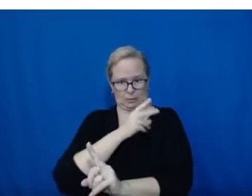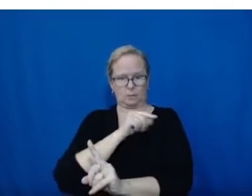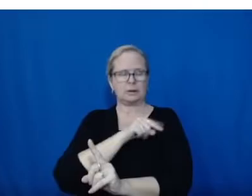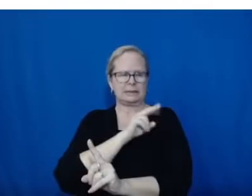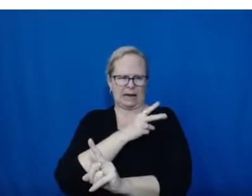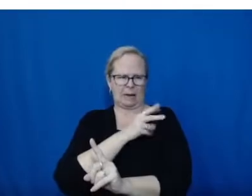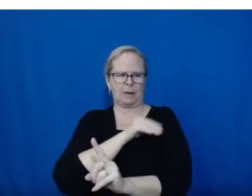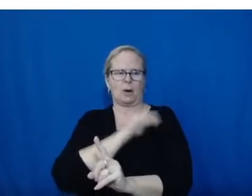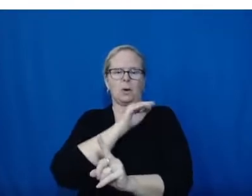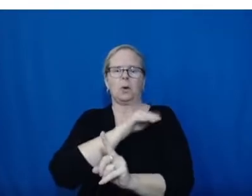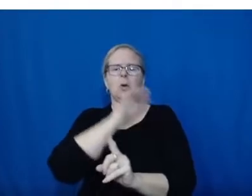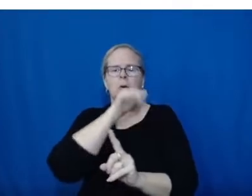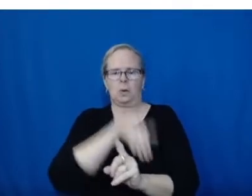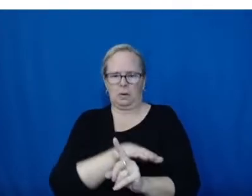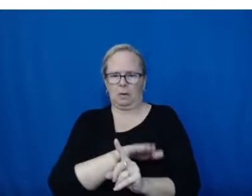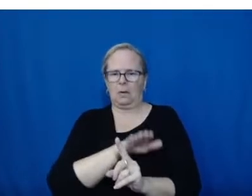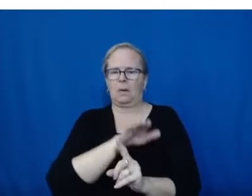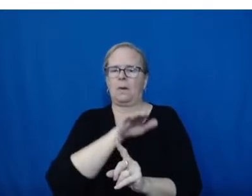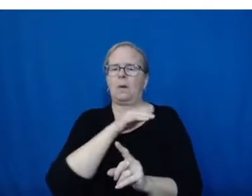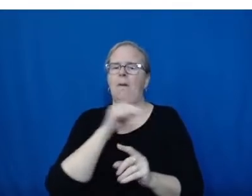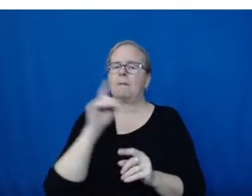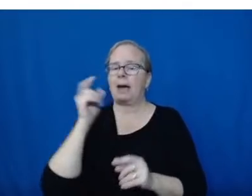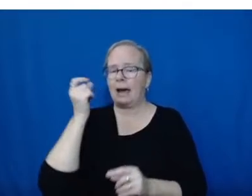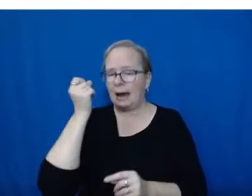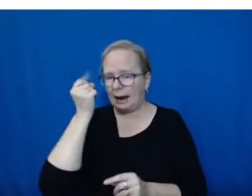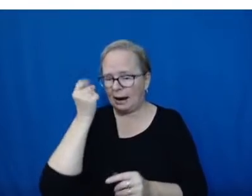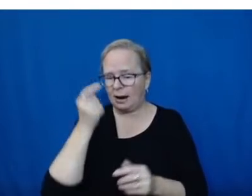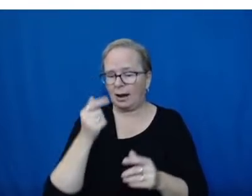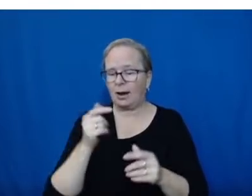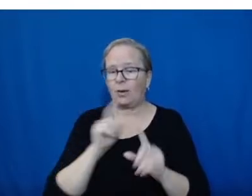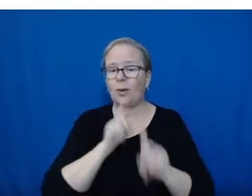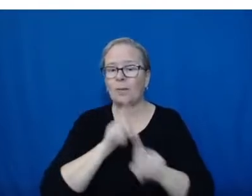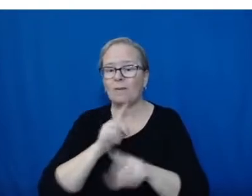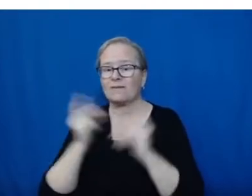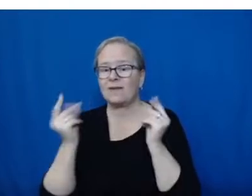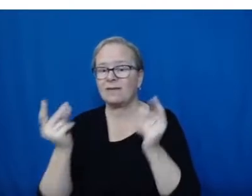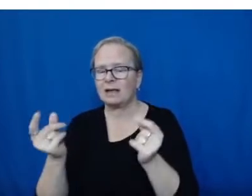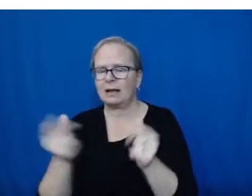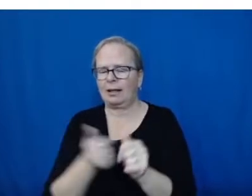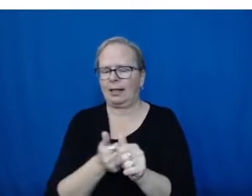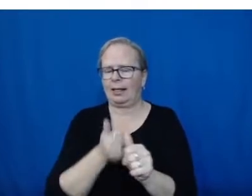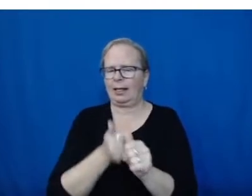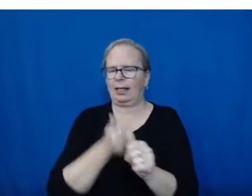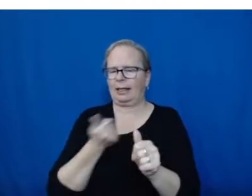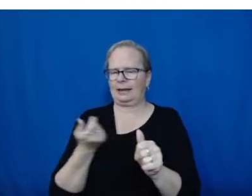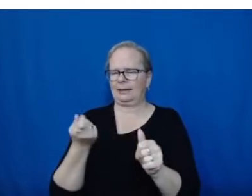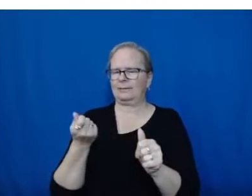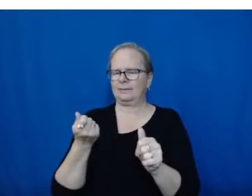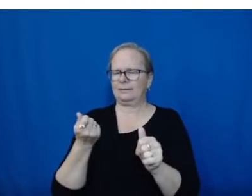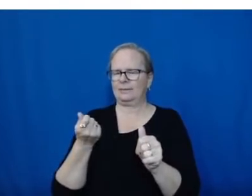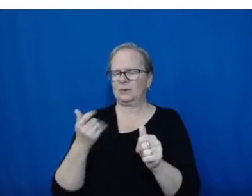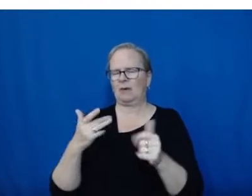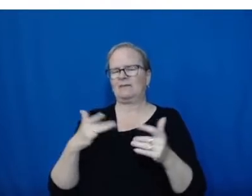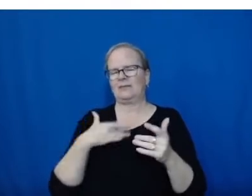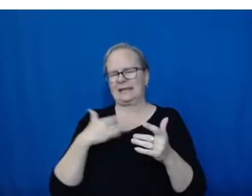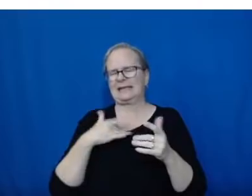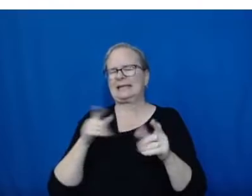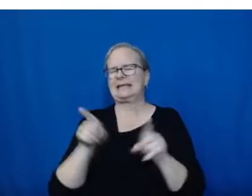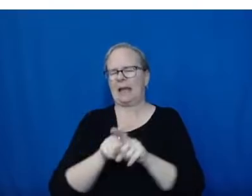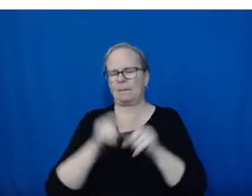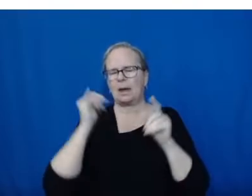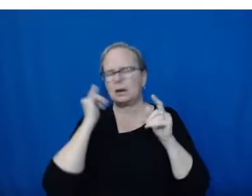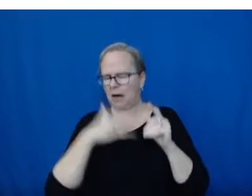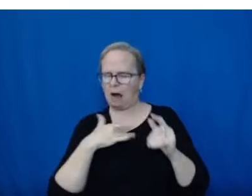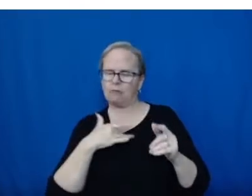that lag in reporting. And so we should be approaching similar levels